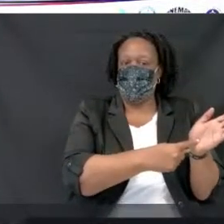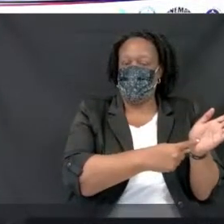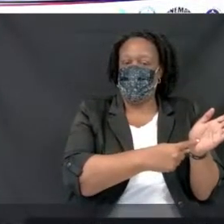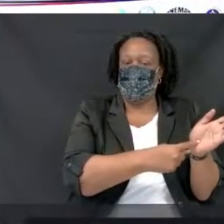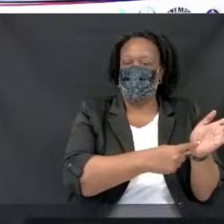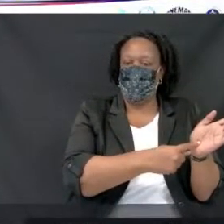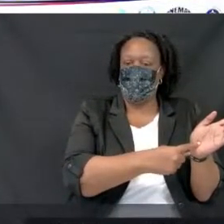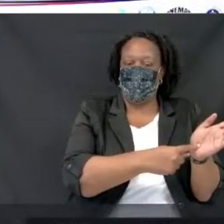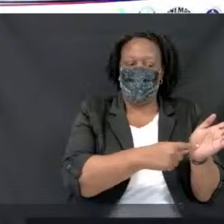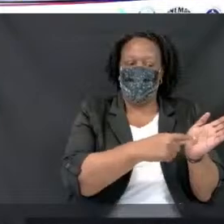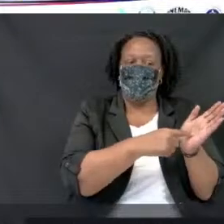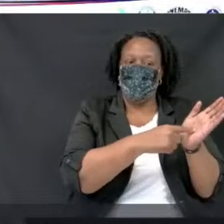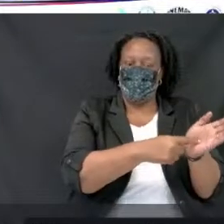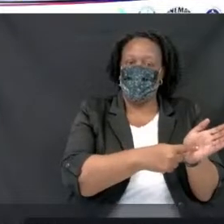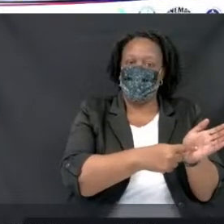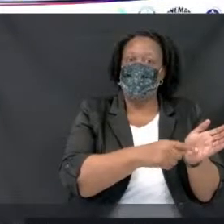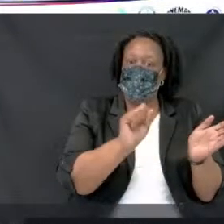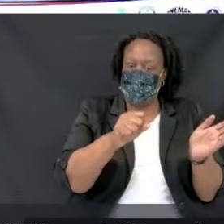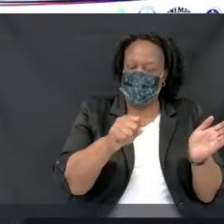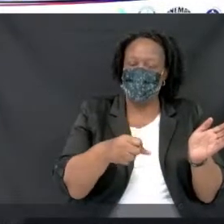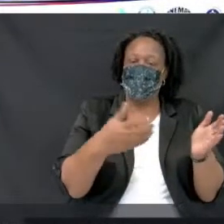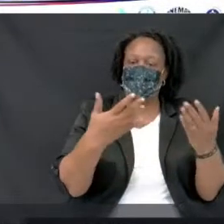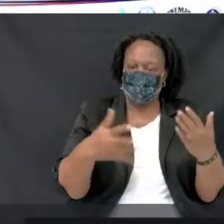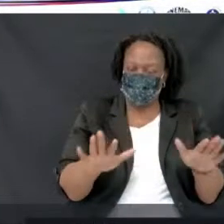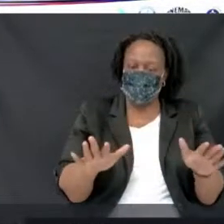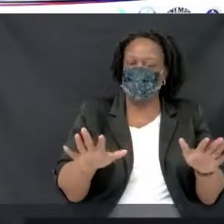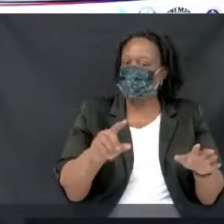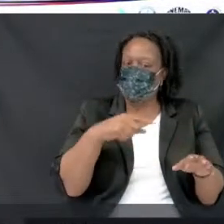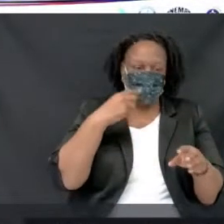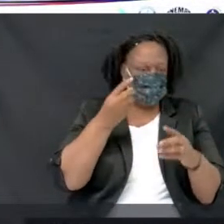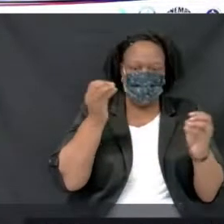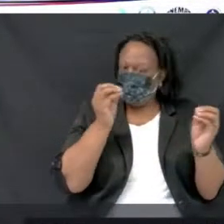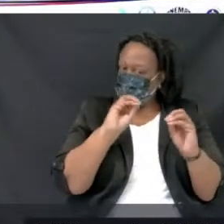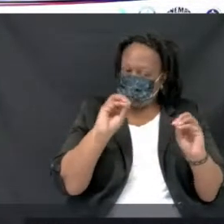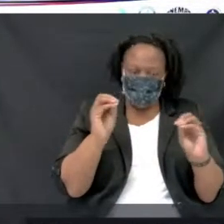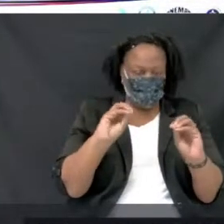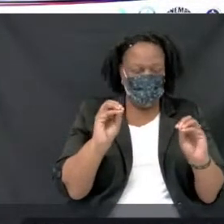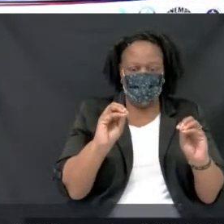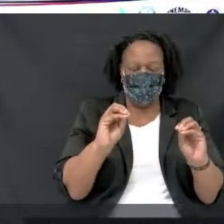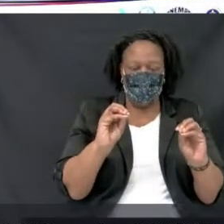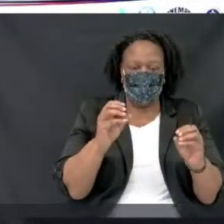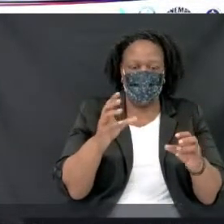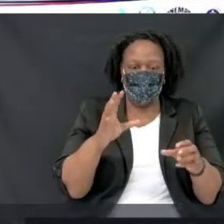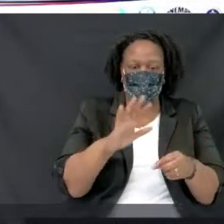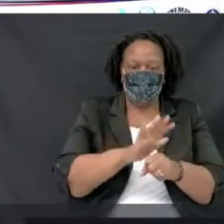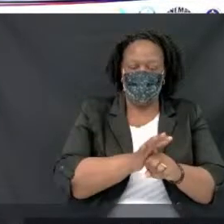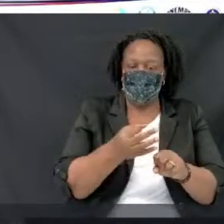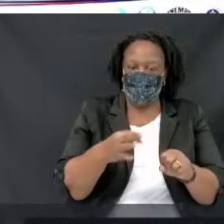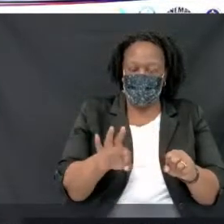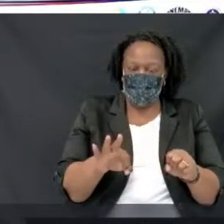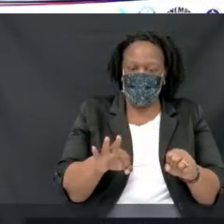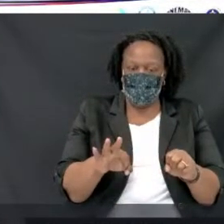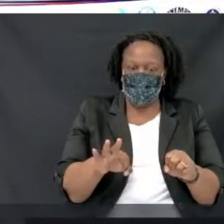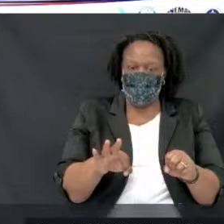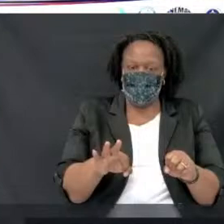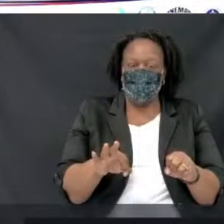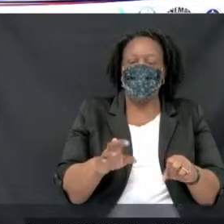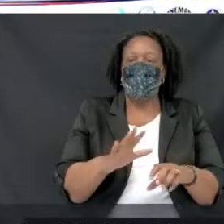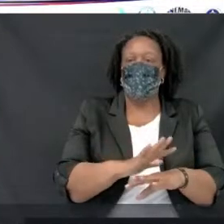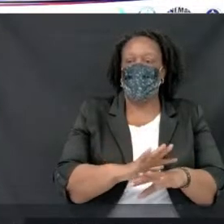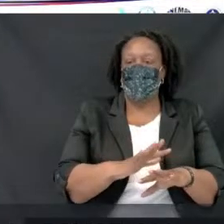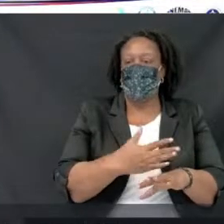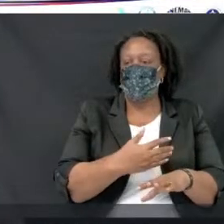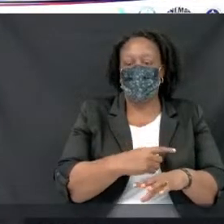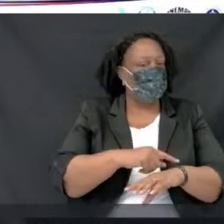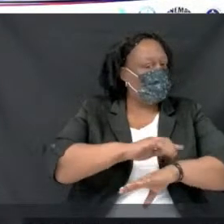be processed to the border agencies, including Port Health, Immigration, and Customs, and then they will be able to integrate